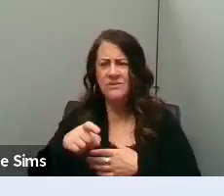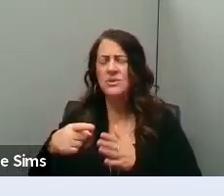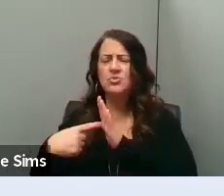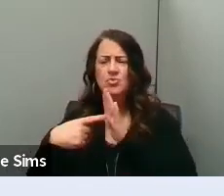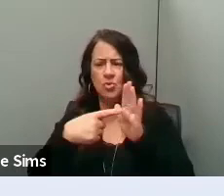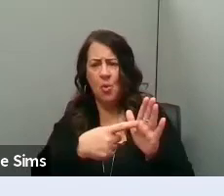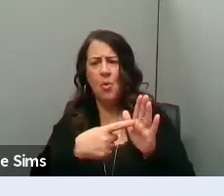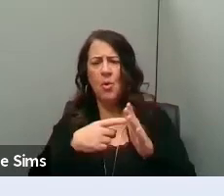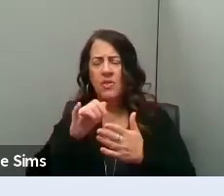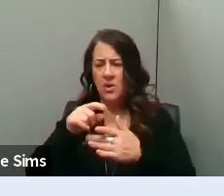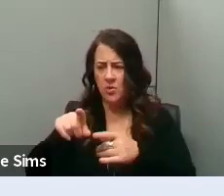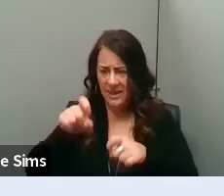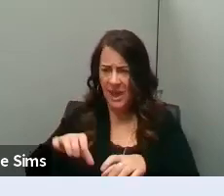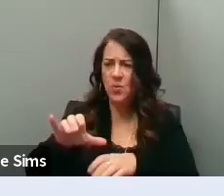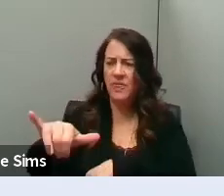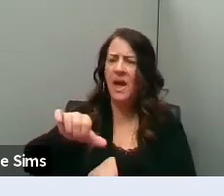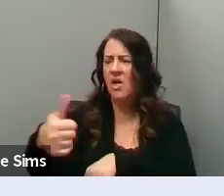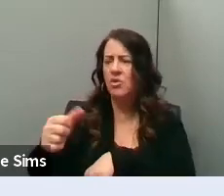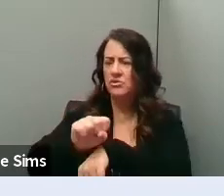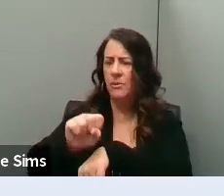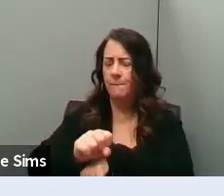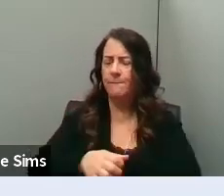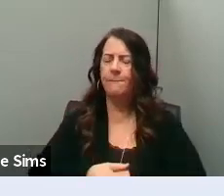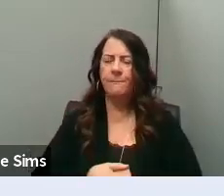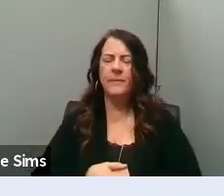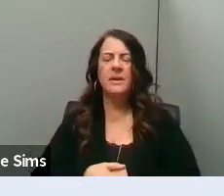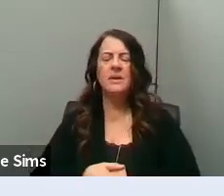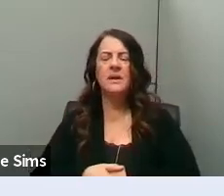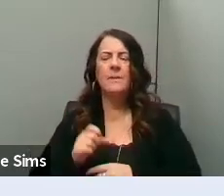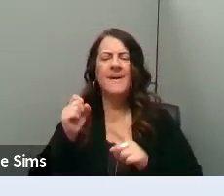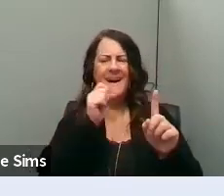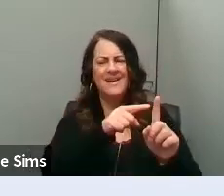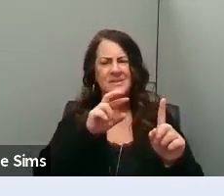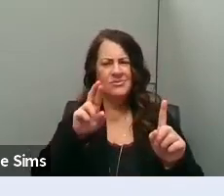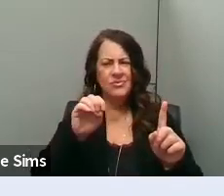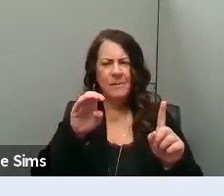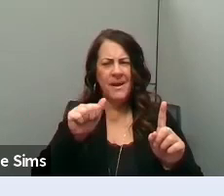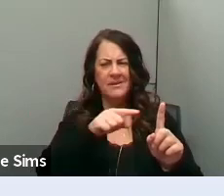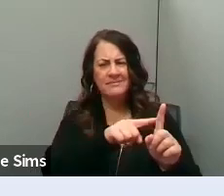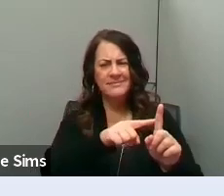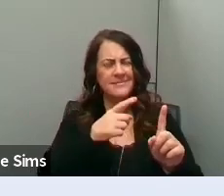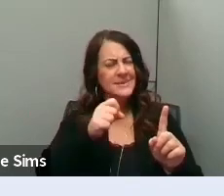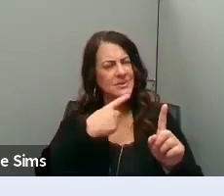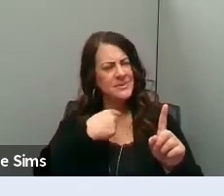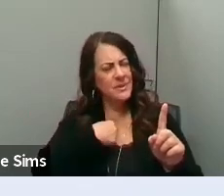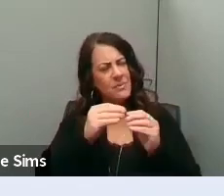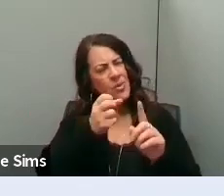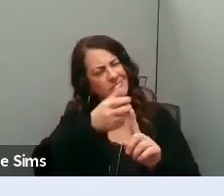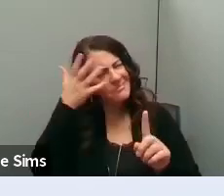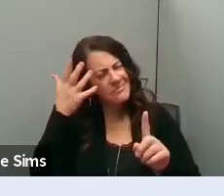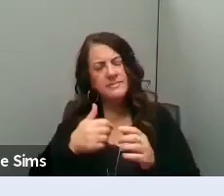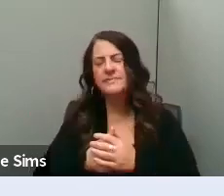now in. Rebecca, do you have a better idea of what the question was? So the person is an essential